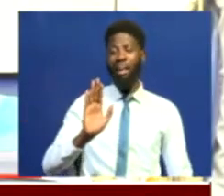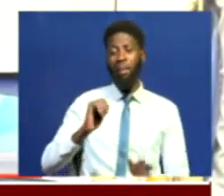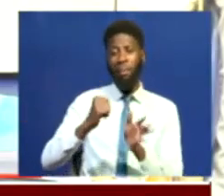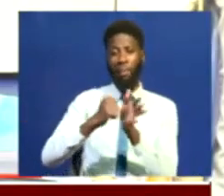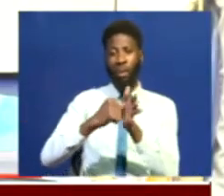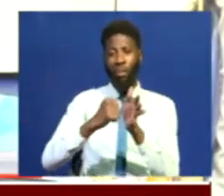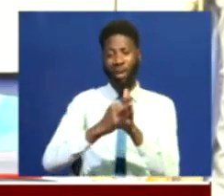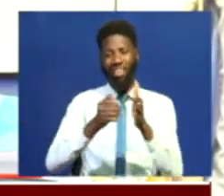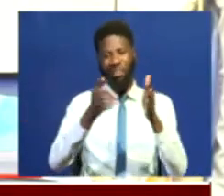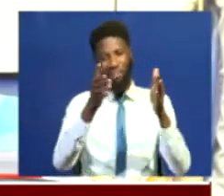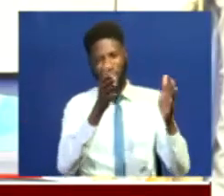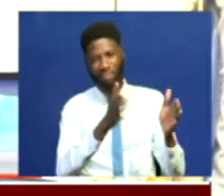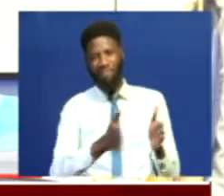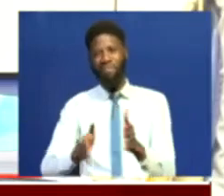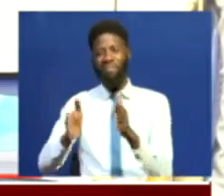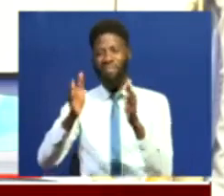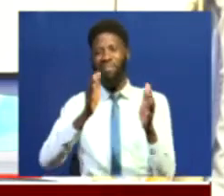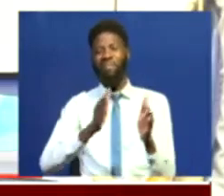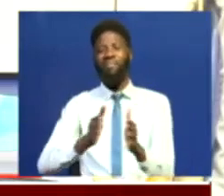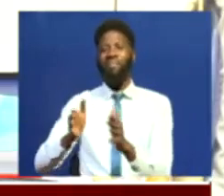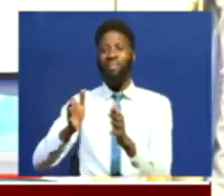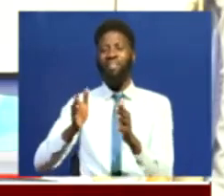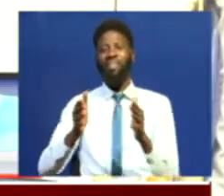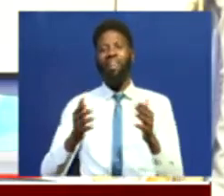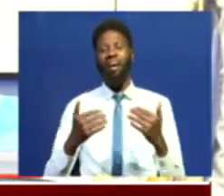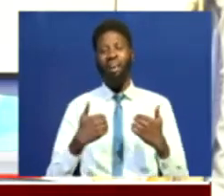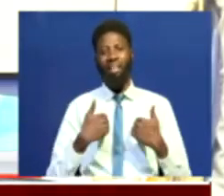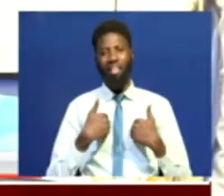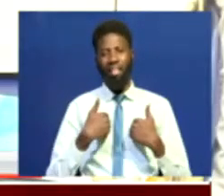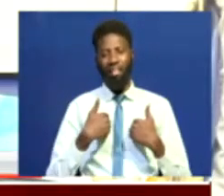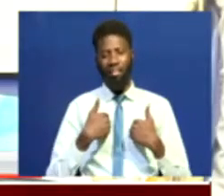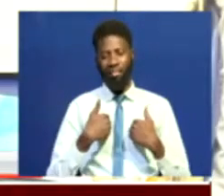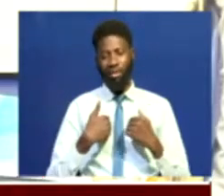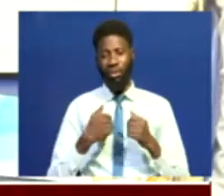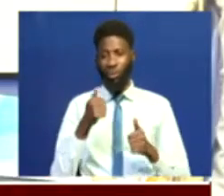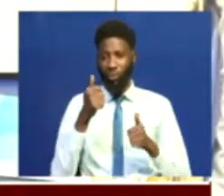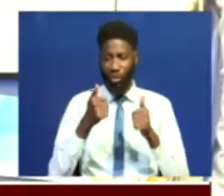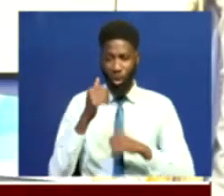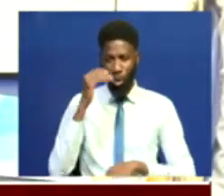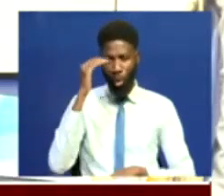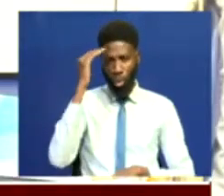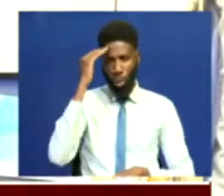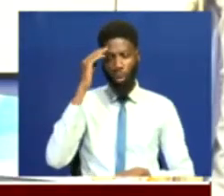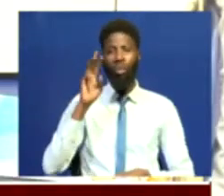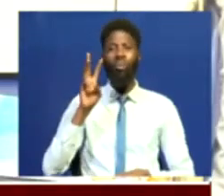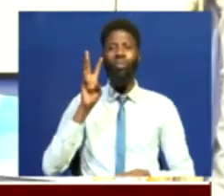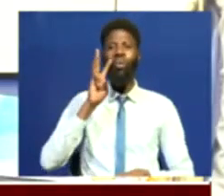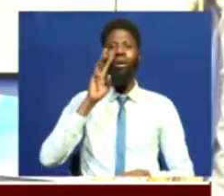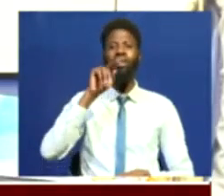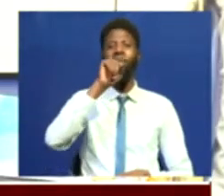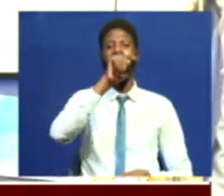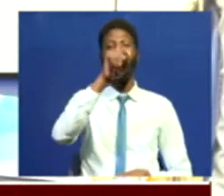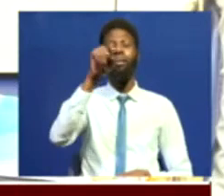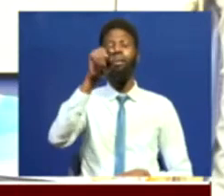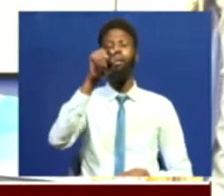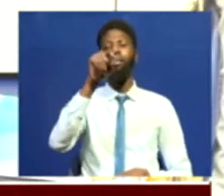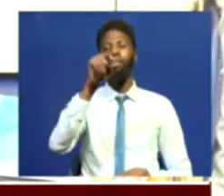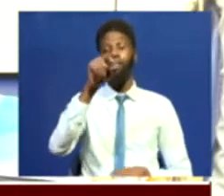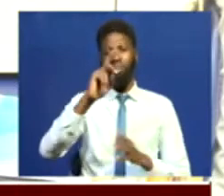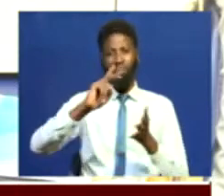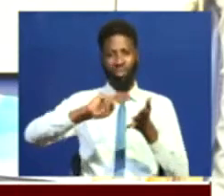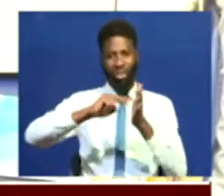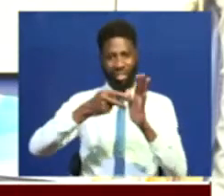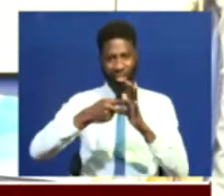one. On all the water schemes we are making, especially the other dams, we'll